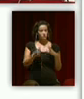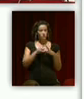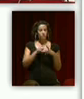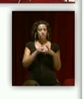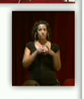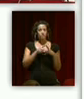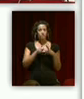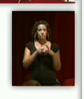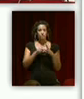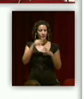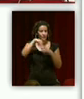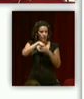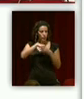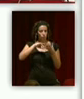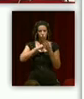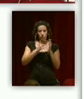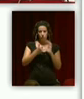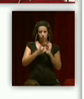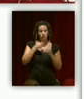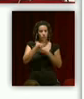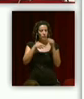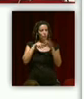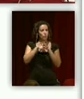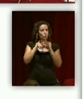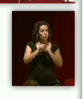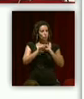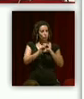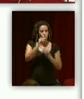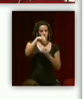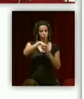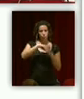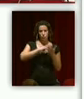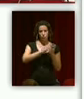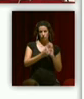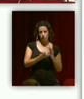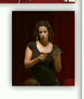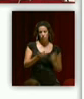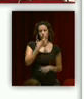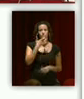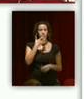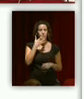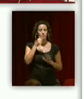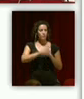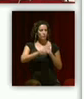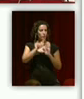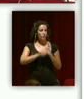Native apps, those running through the system by using the system's